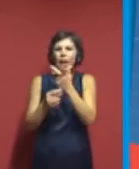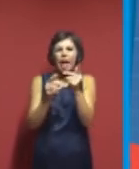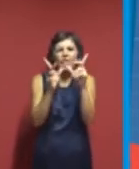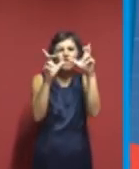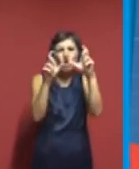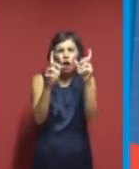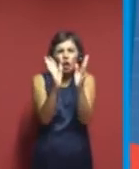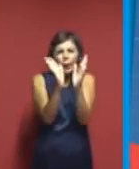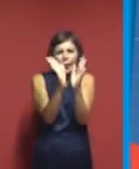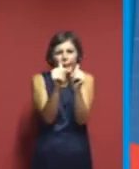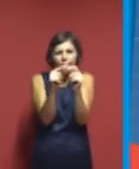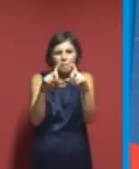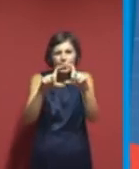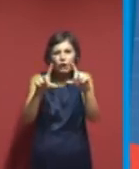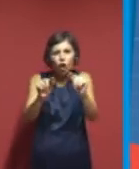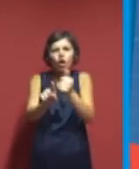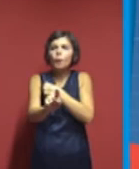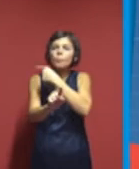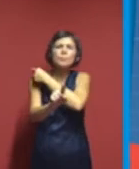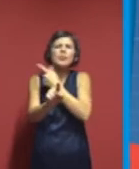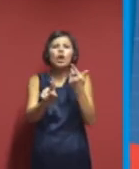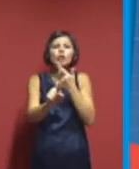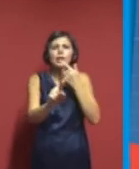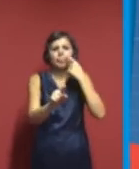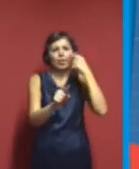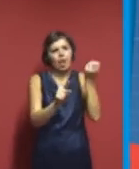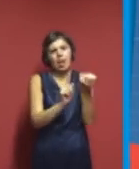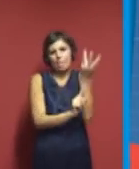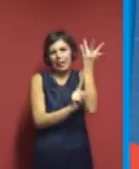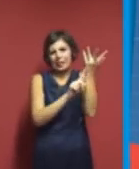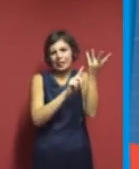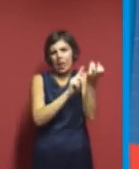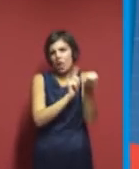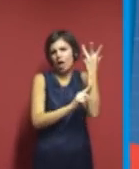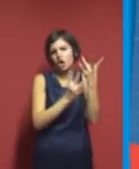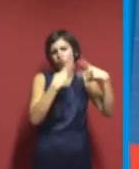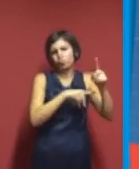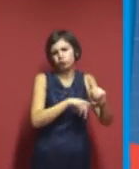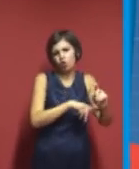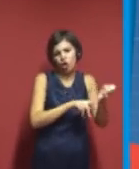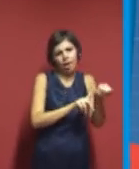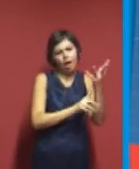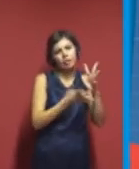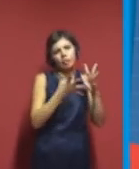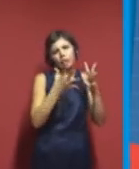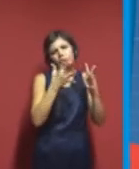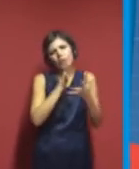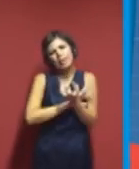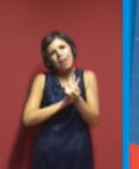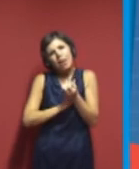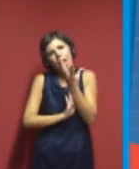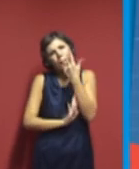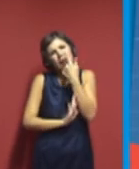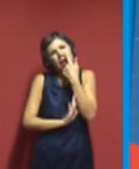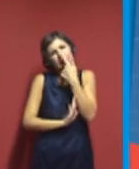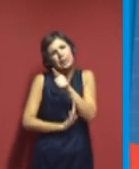been repurposed as an oil lamp. There's something wonderful about this device which was promising to give light,